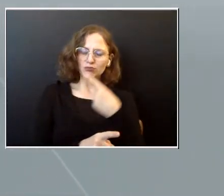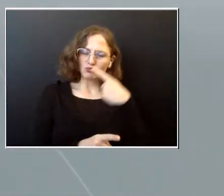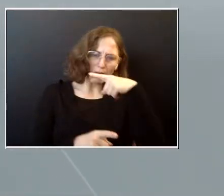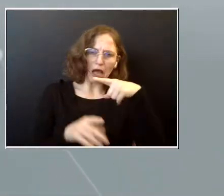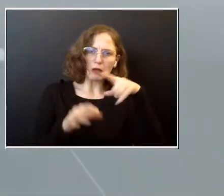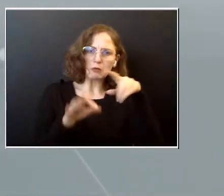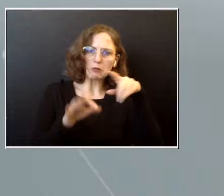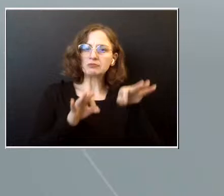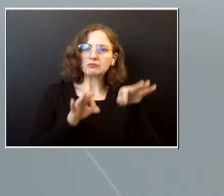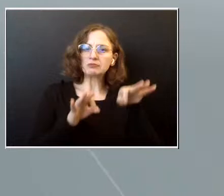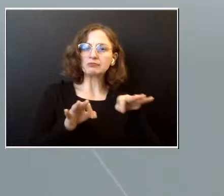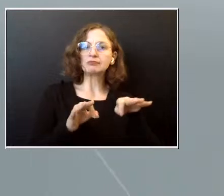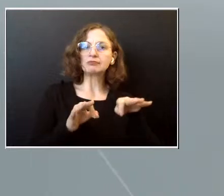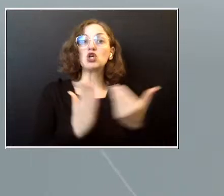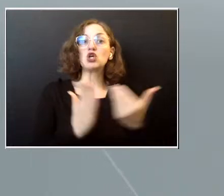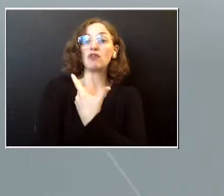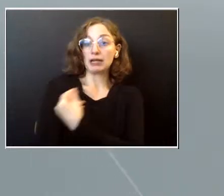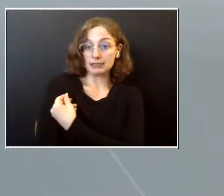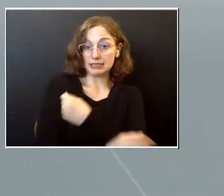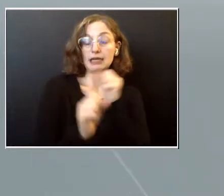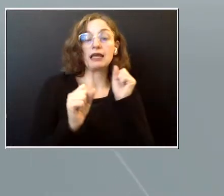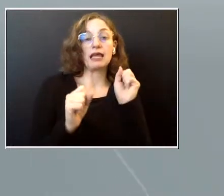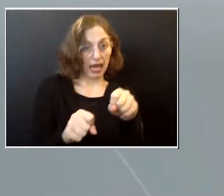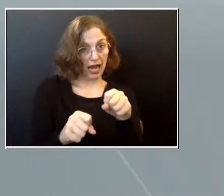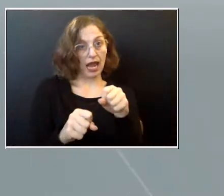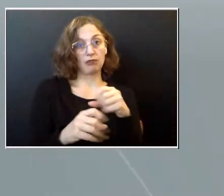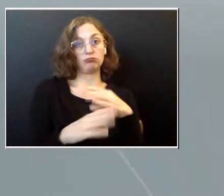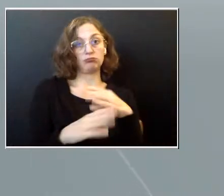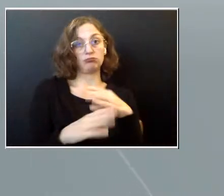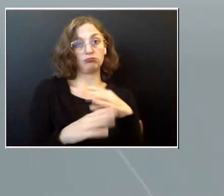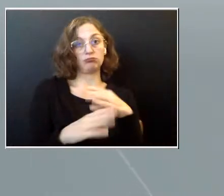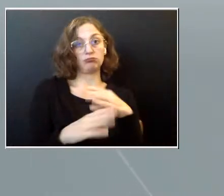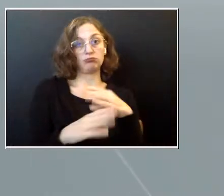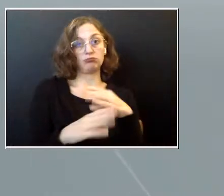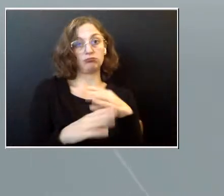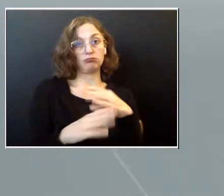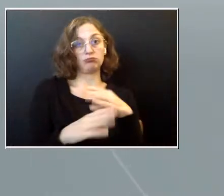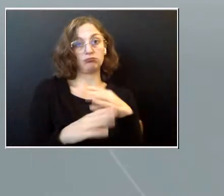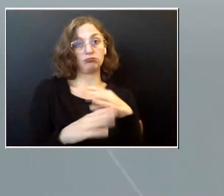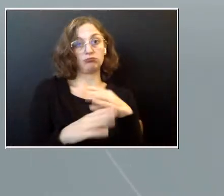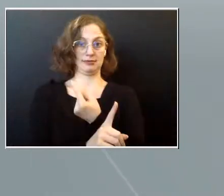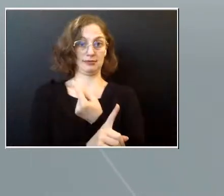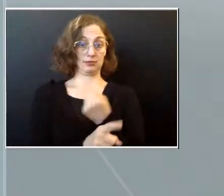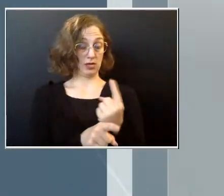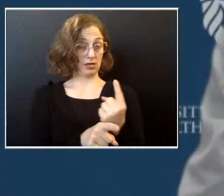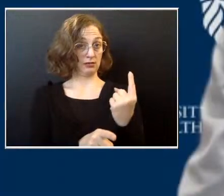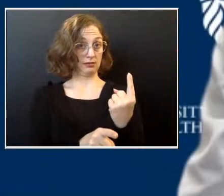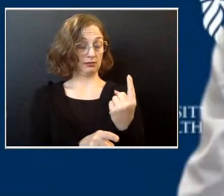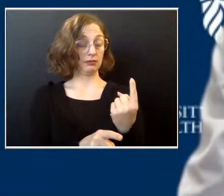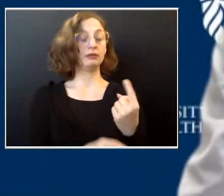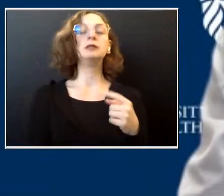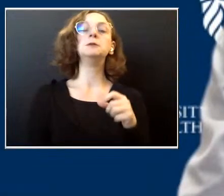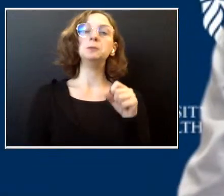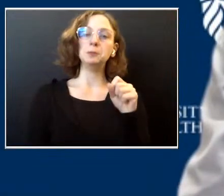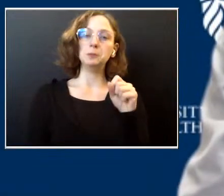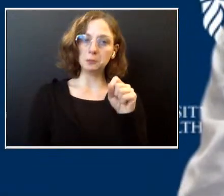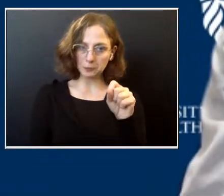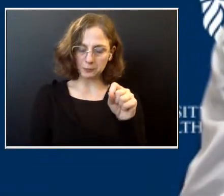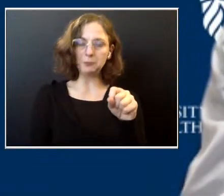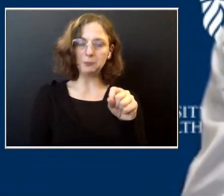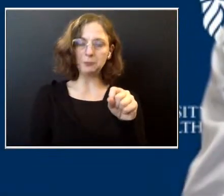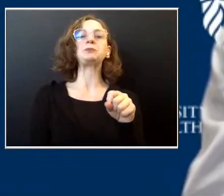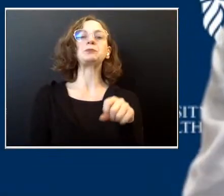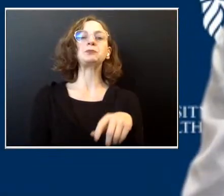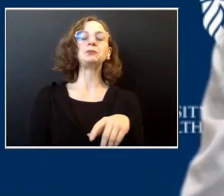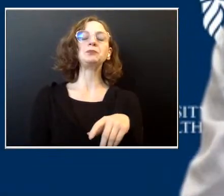neutralize many different variants and not just the one it was designed for. Yeah, I think that's a good point. So there was a Time article,